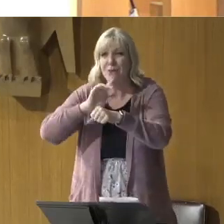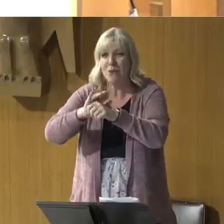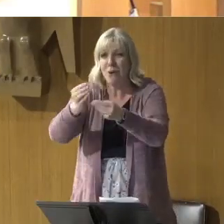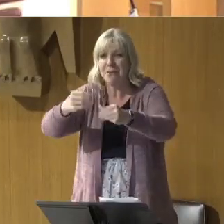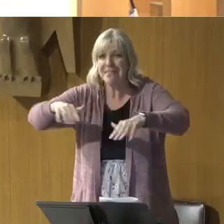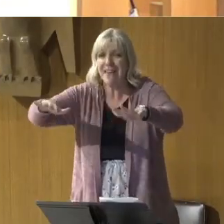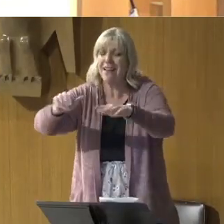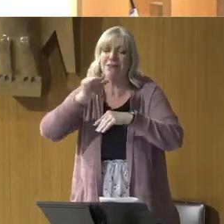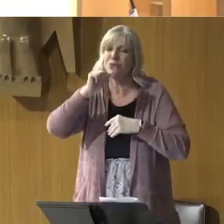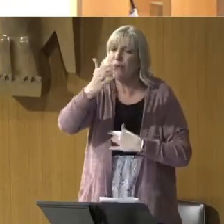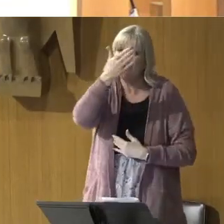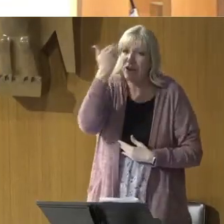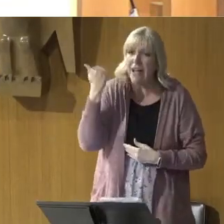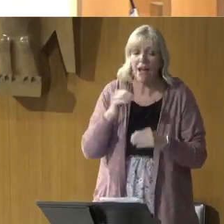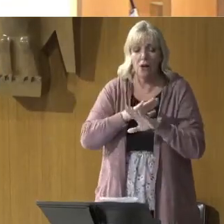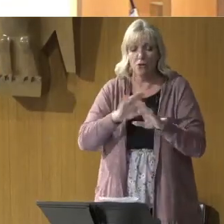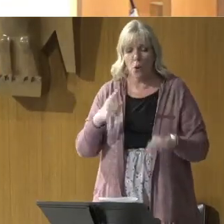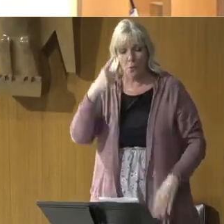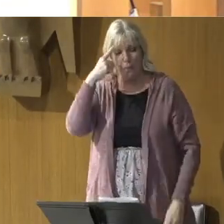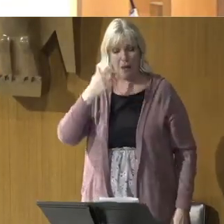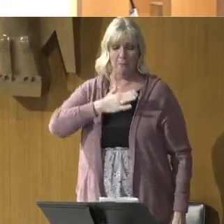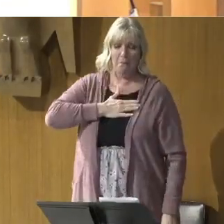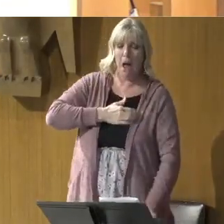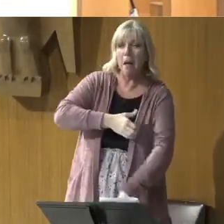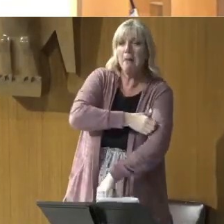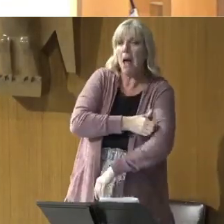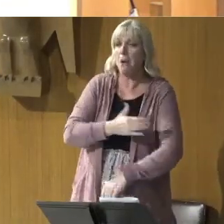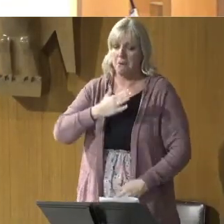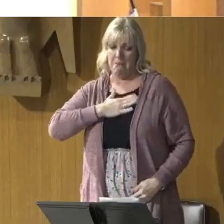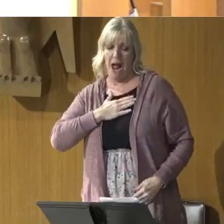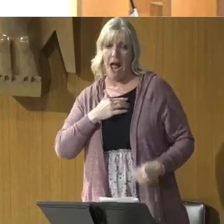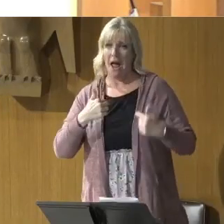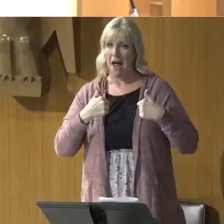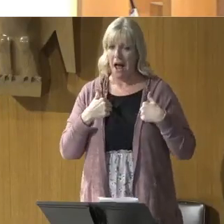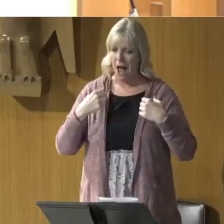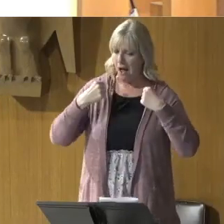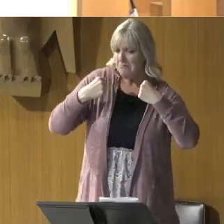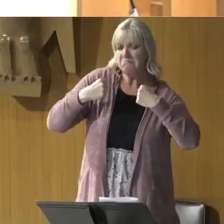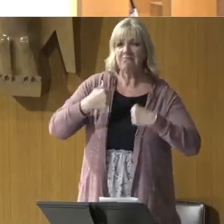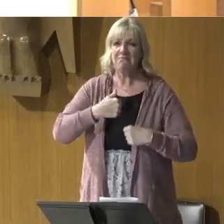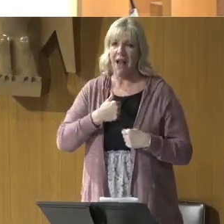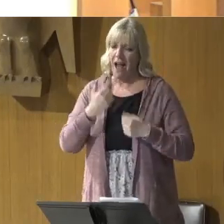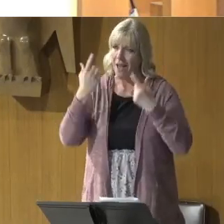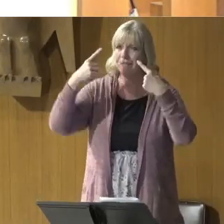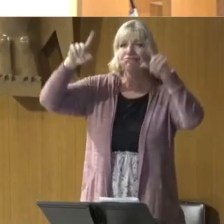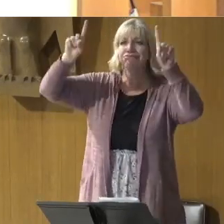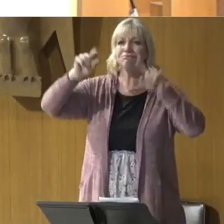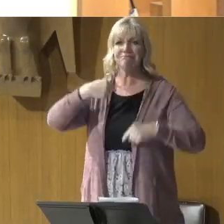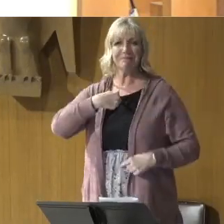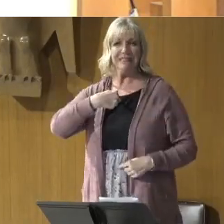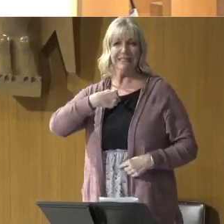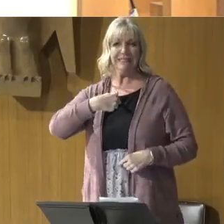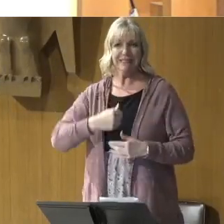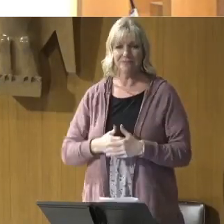Do not say to yourself, my power and the might of my own hand have gotten me this wealth.